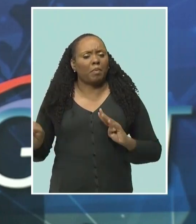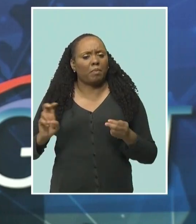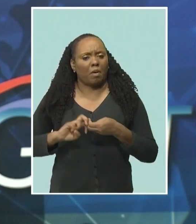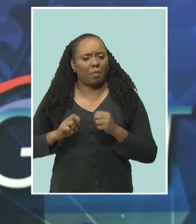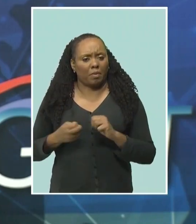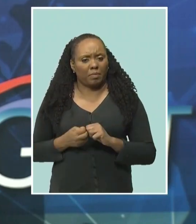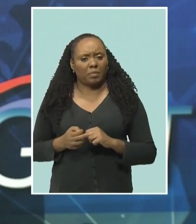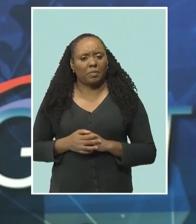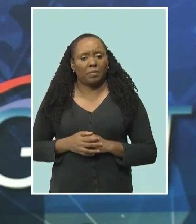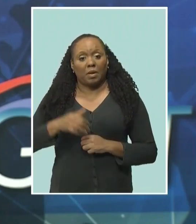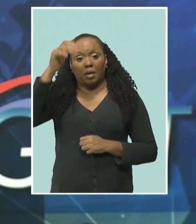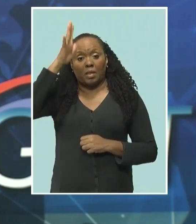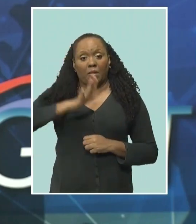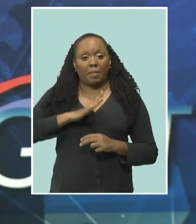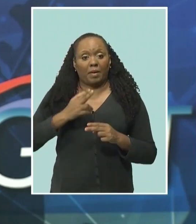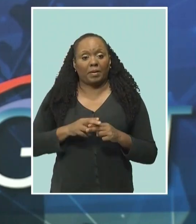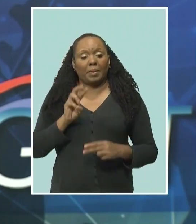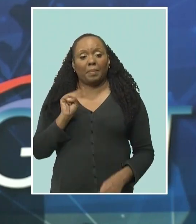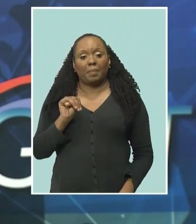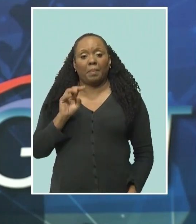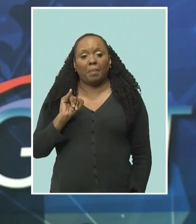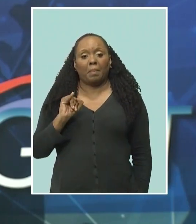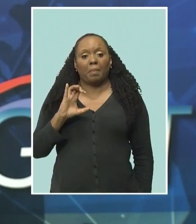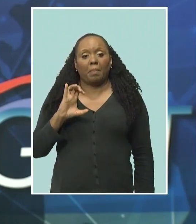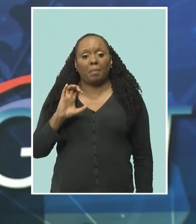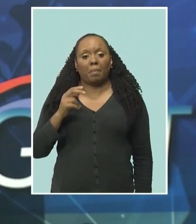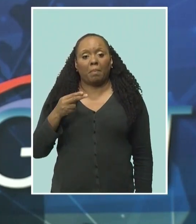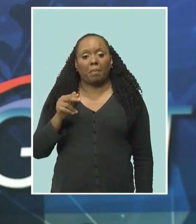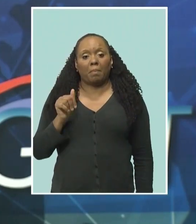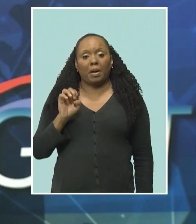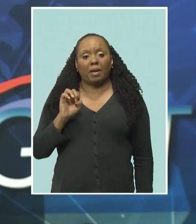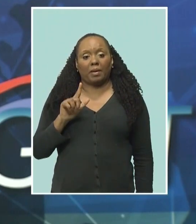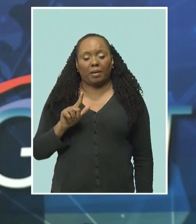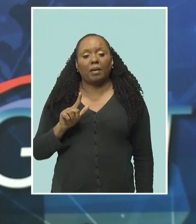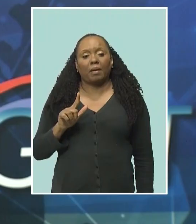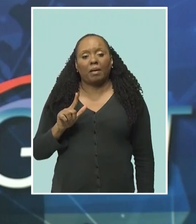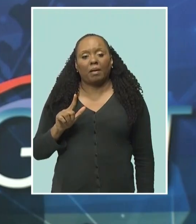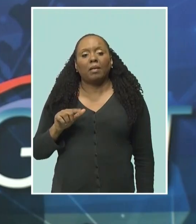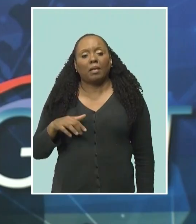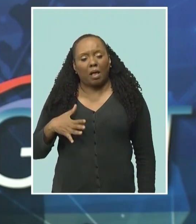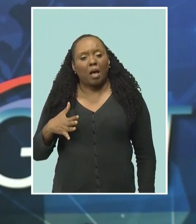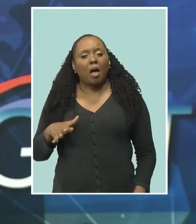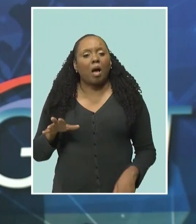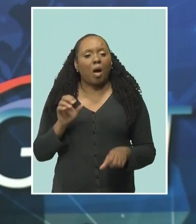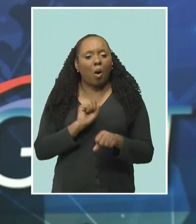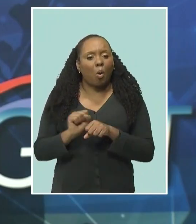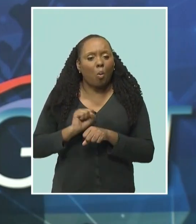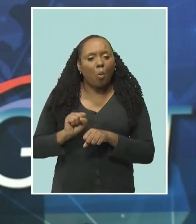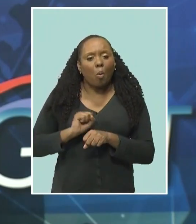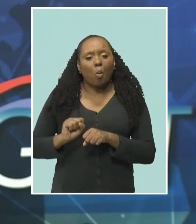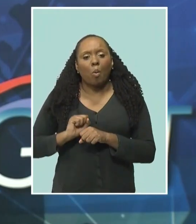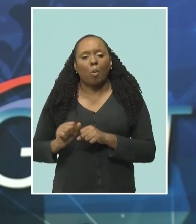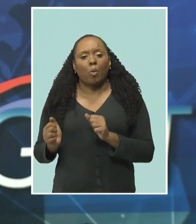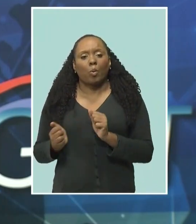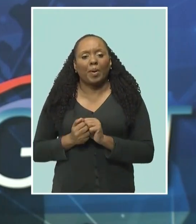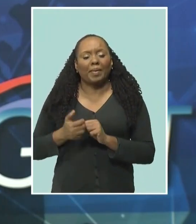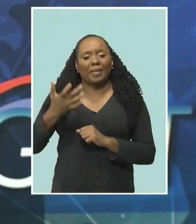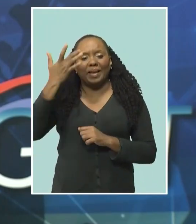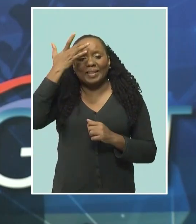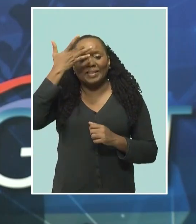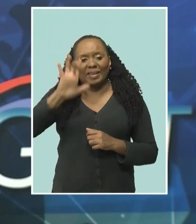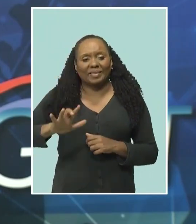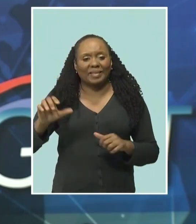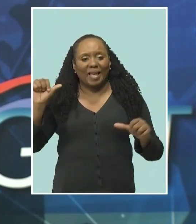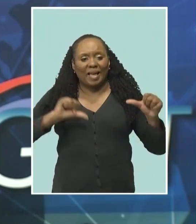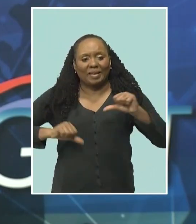driver for the Army before being sent to study at the Defense College of Intelligence. He worked as an intelligence analyst and operated